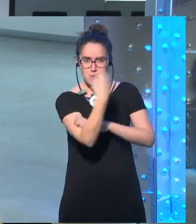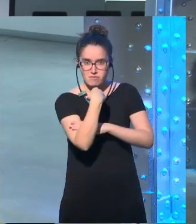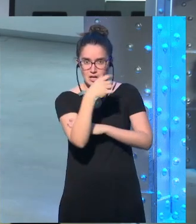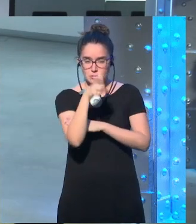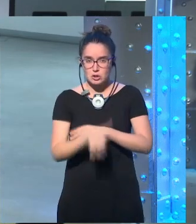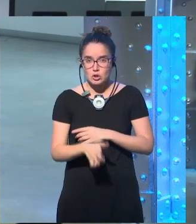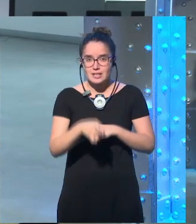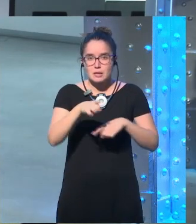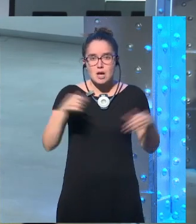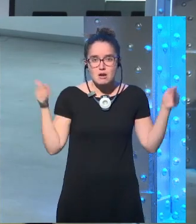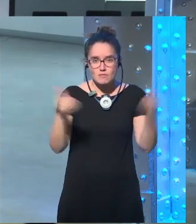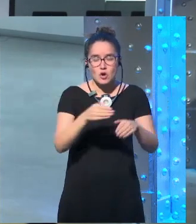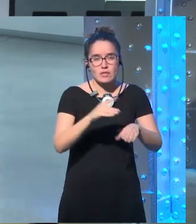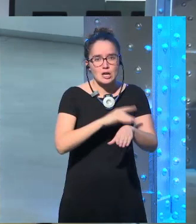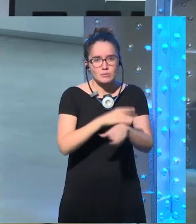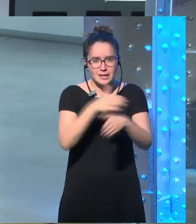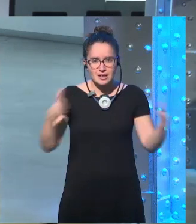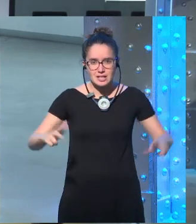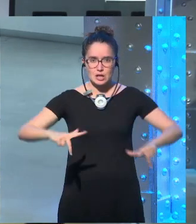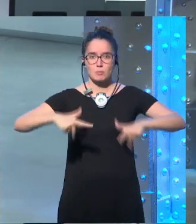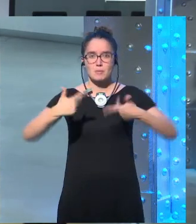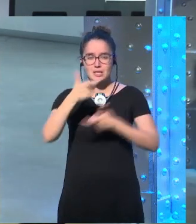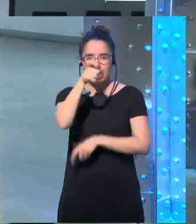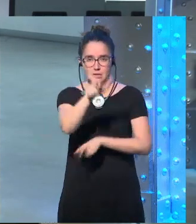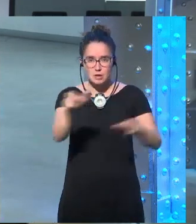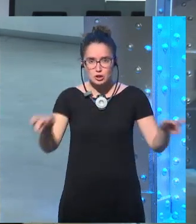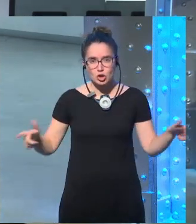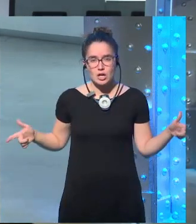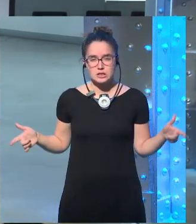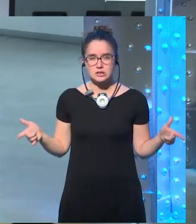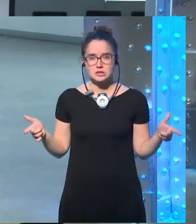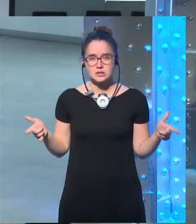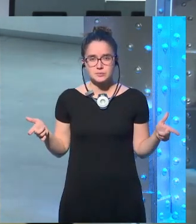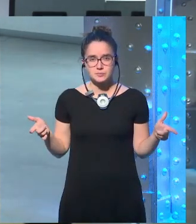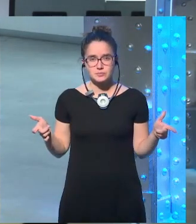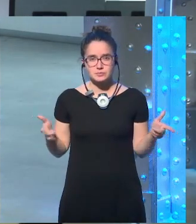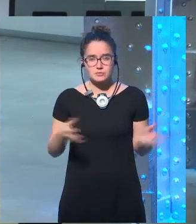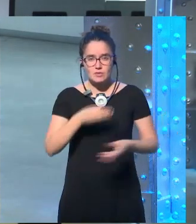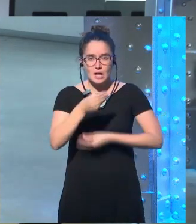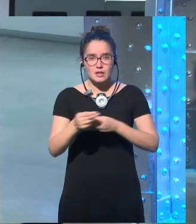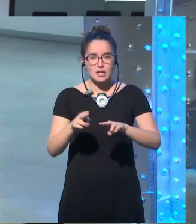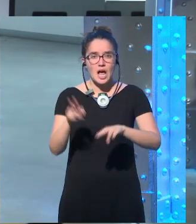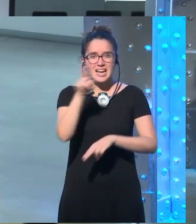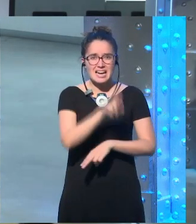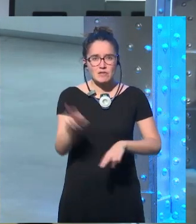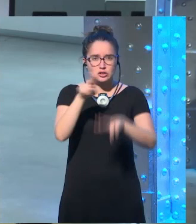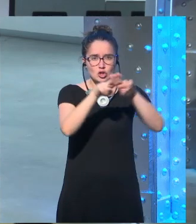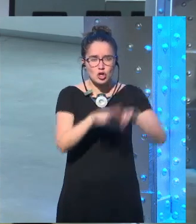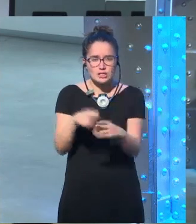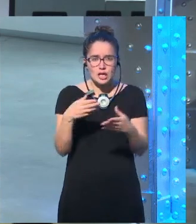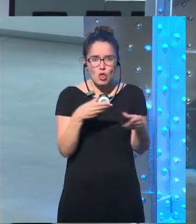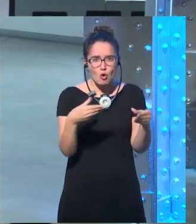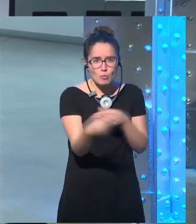allow humans to outperform us in things like document review. It is the big data approach that is